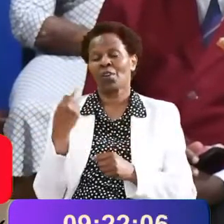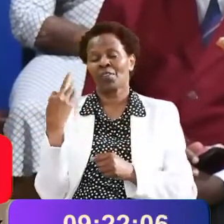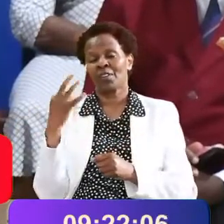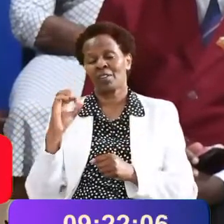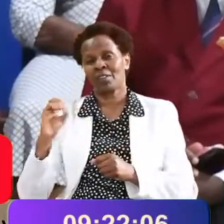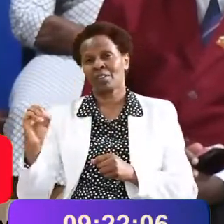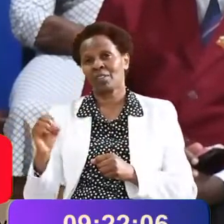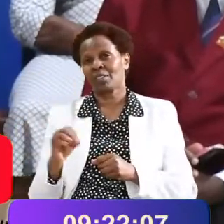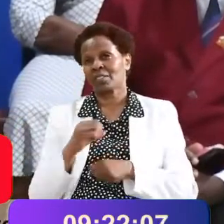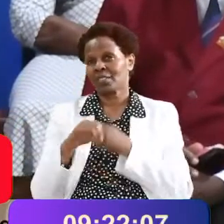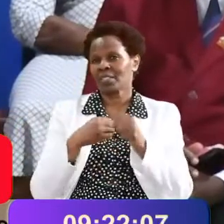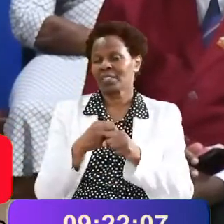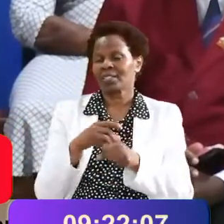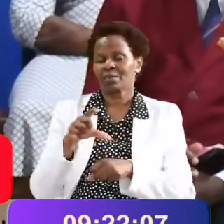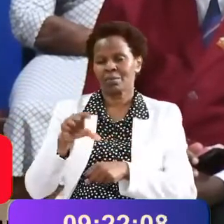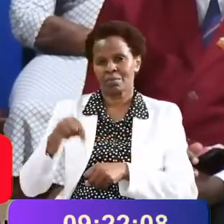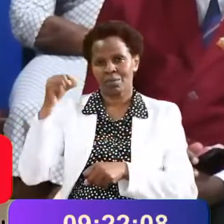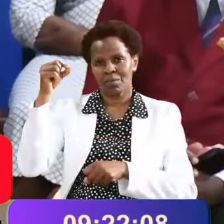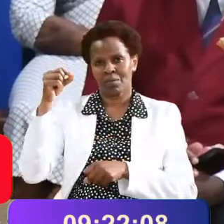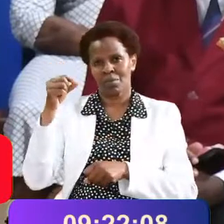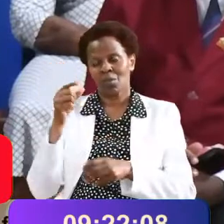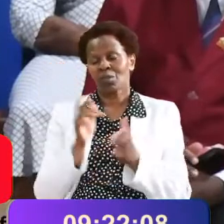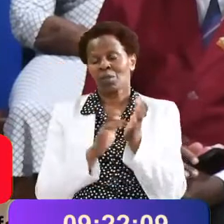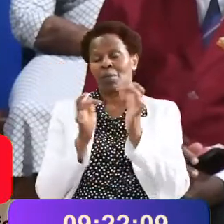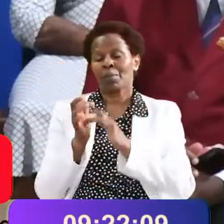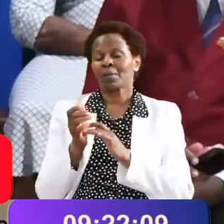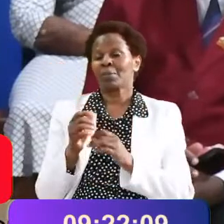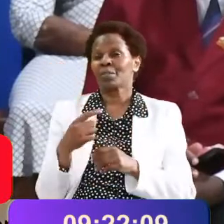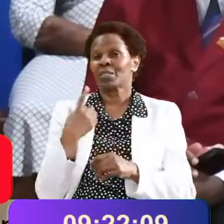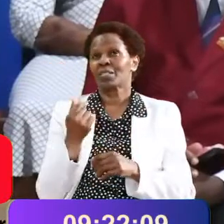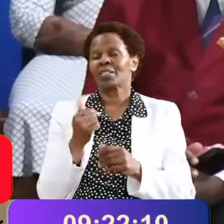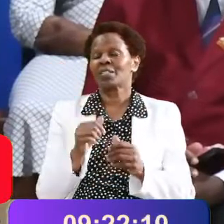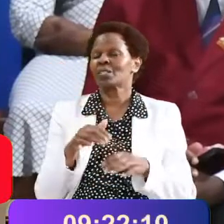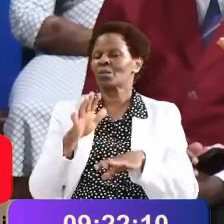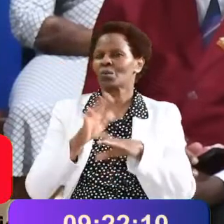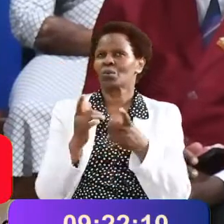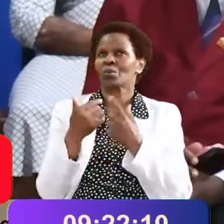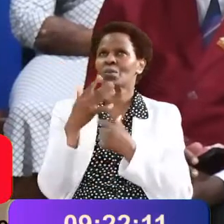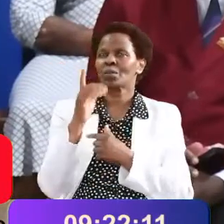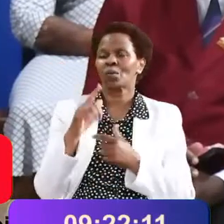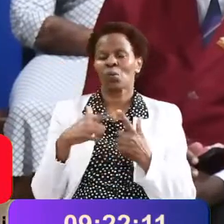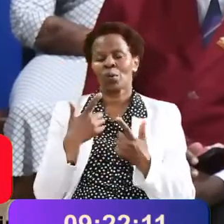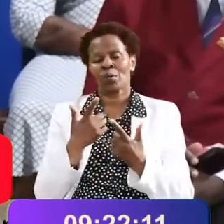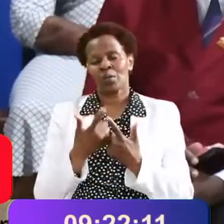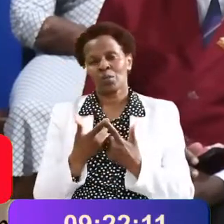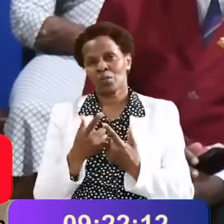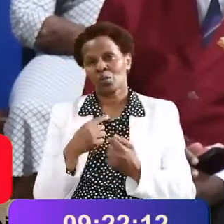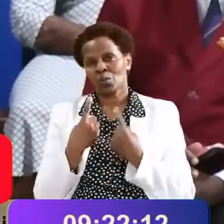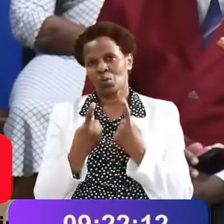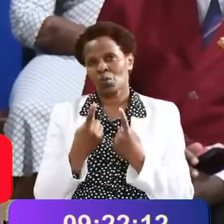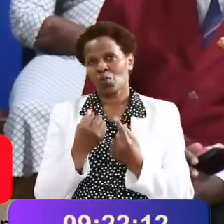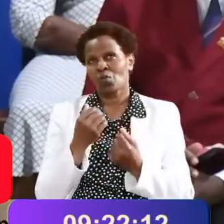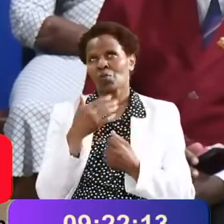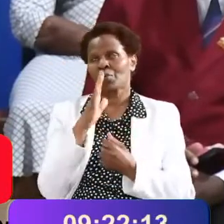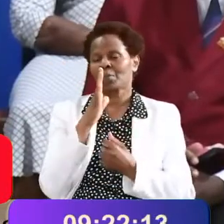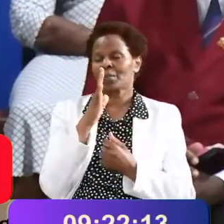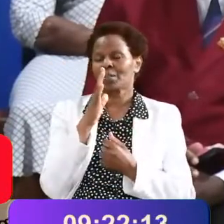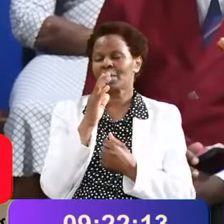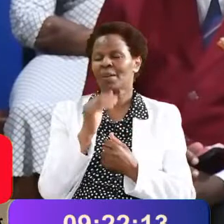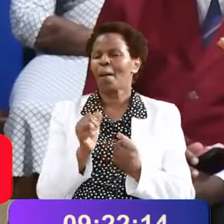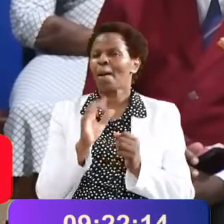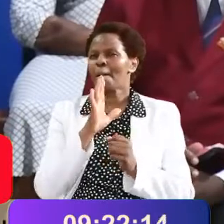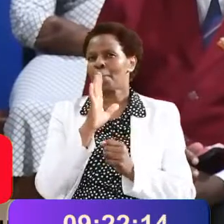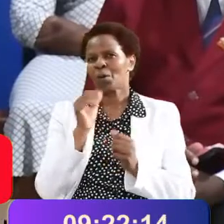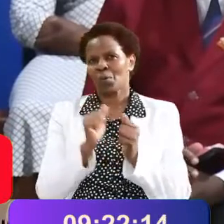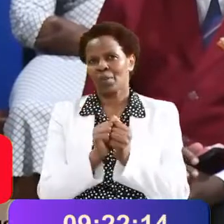taken because the Bible says that he praised the Lord. And therefore, when we talk about godliness, it means keeping the right company.